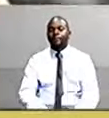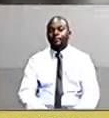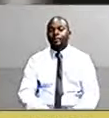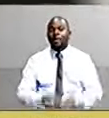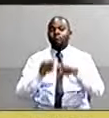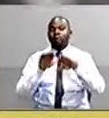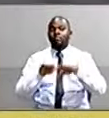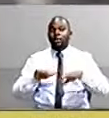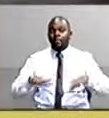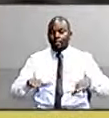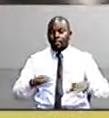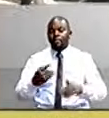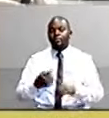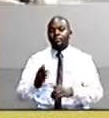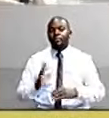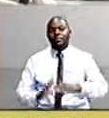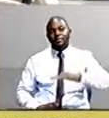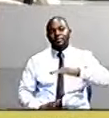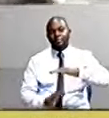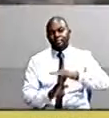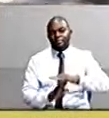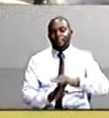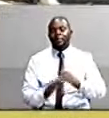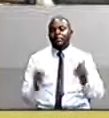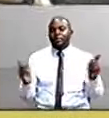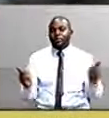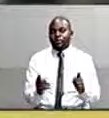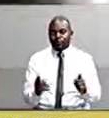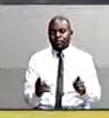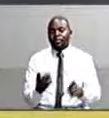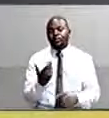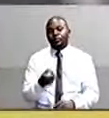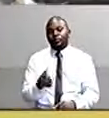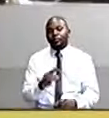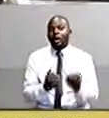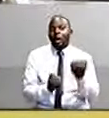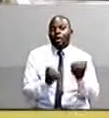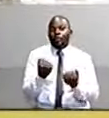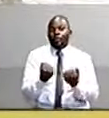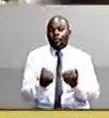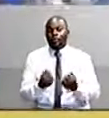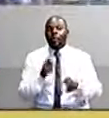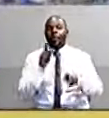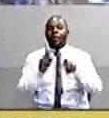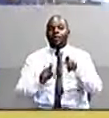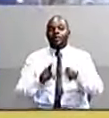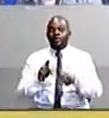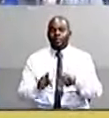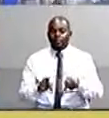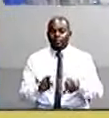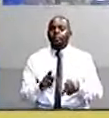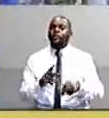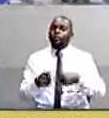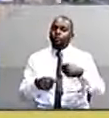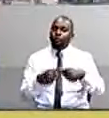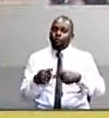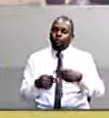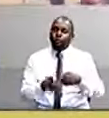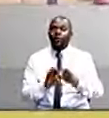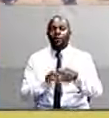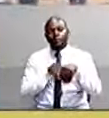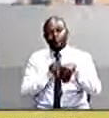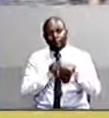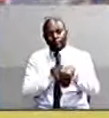Parking slots in Kampala are limited given the small space, increasing number of vehicles and population. The persistent traffic jam is